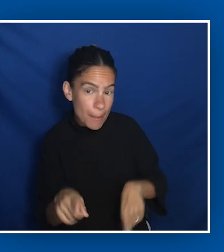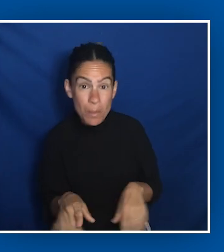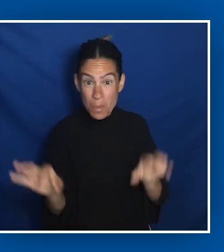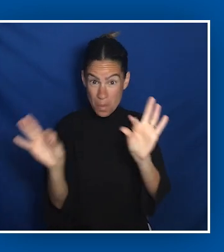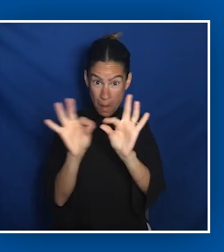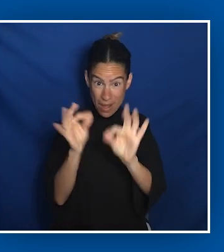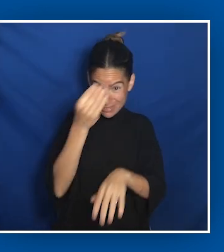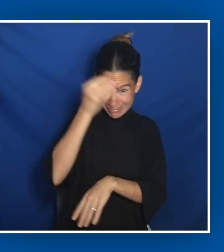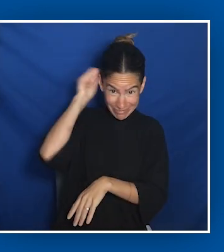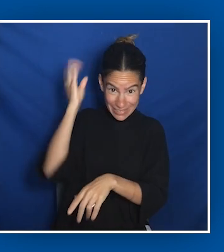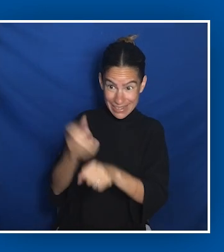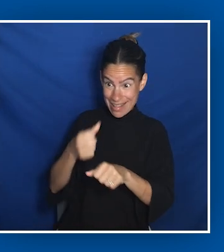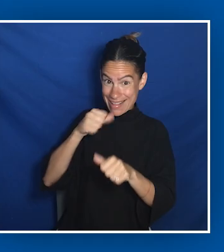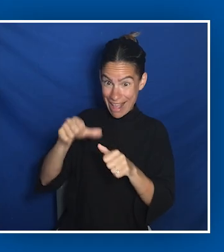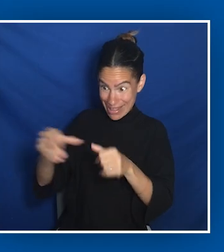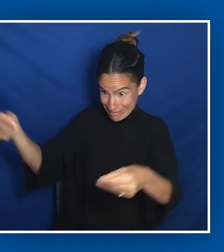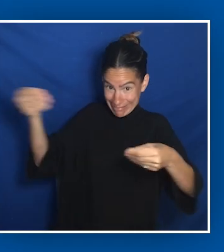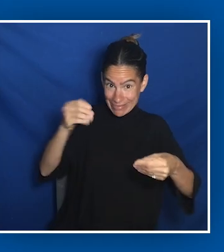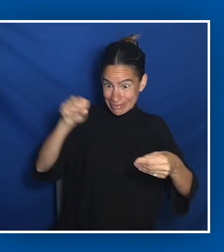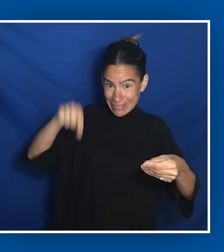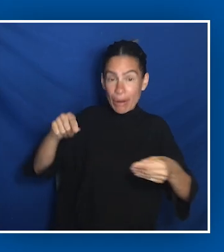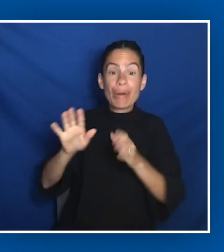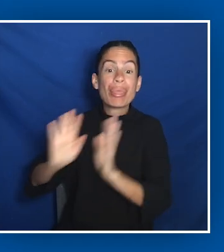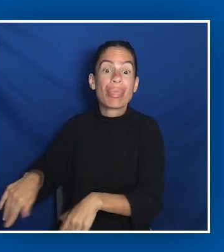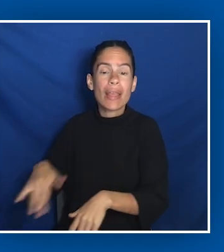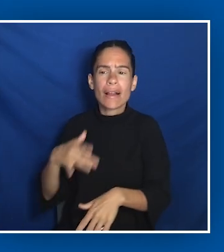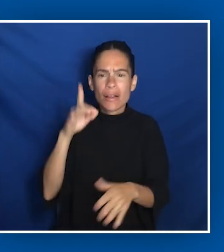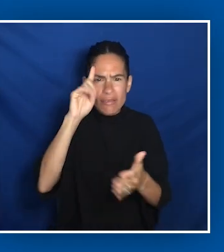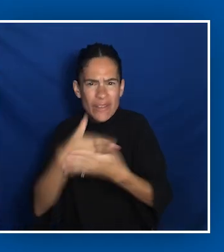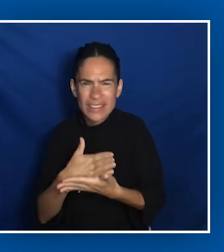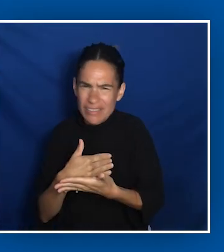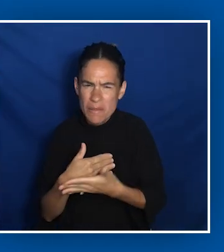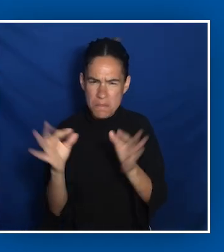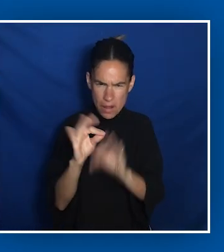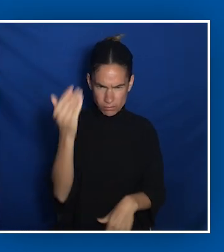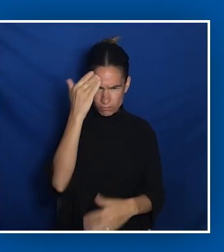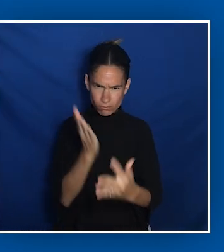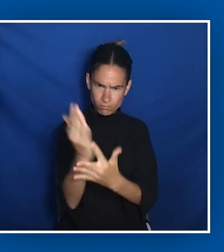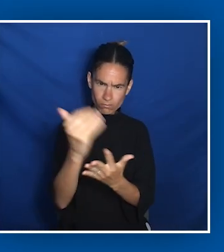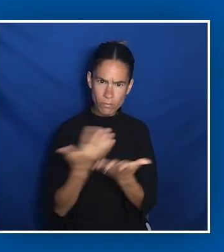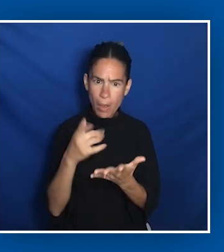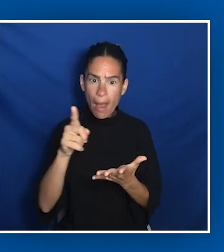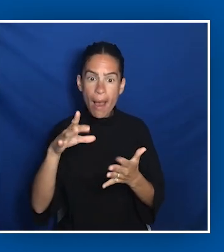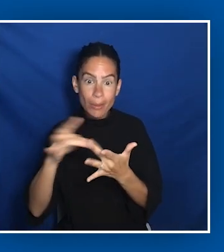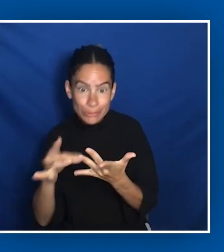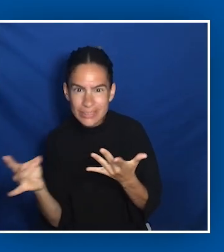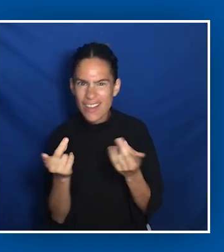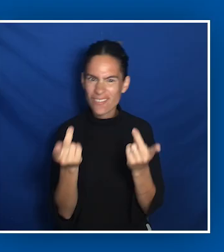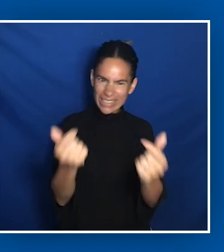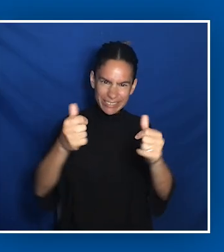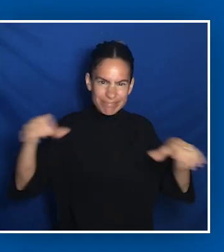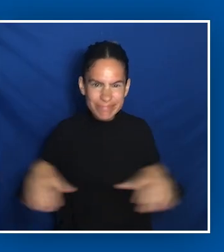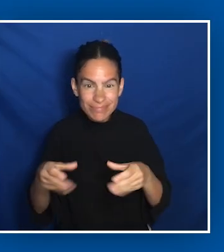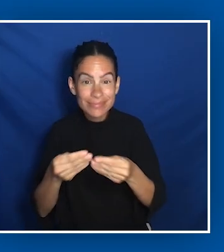It's important to know that when you get a notice of overpayment from the SSA, you don't need to panic. Just make sure to know what your options are